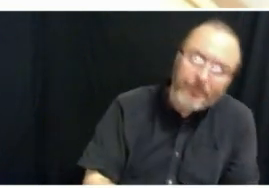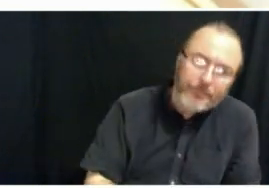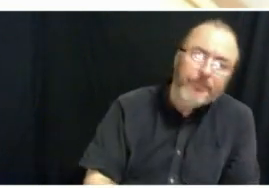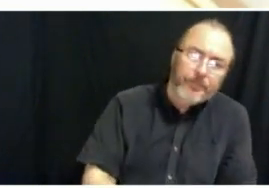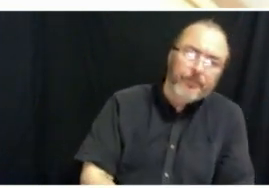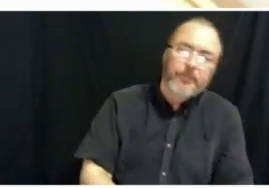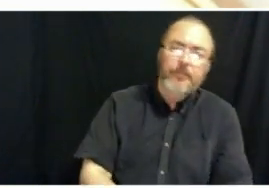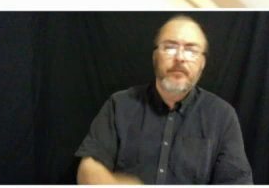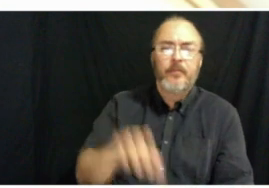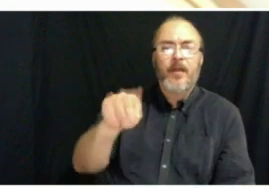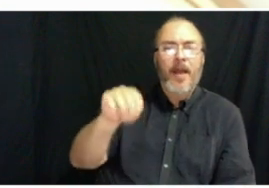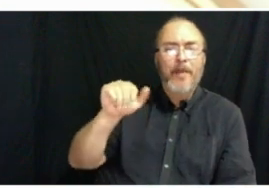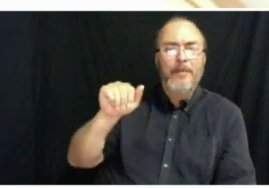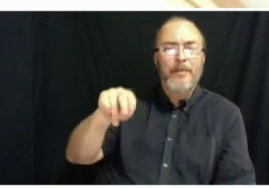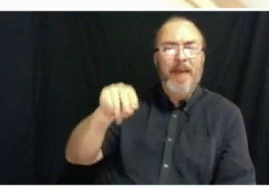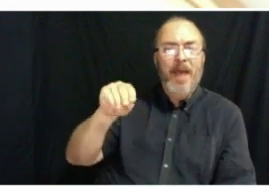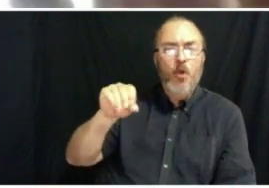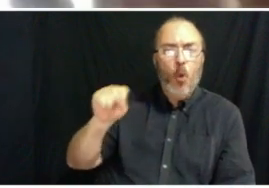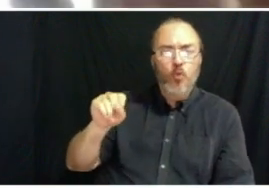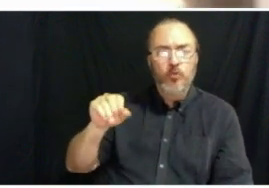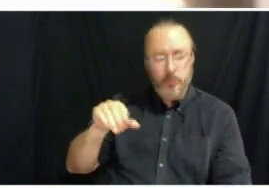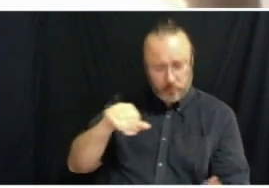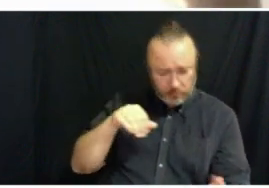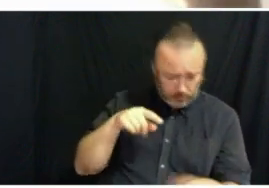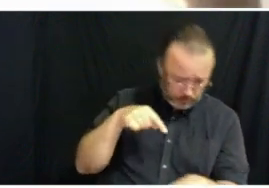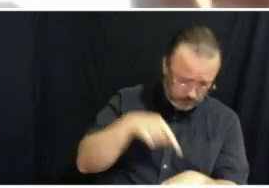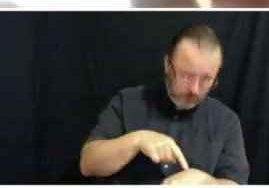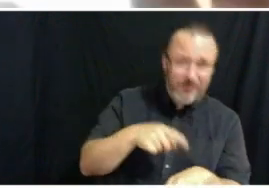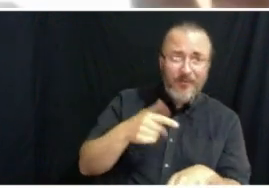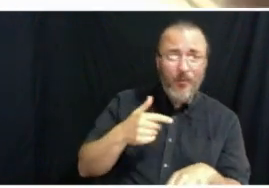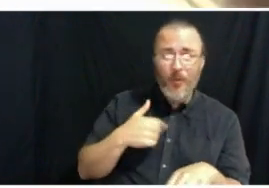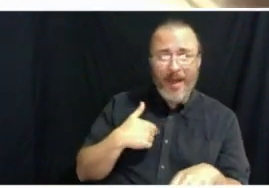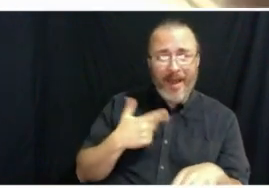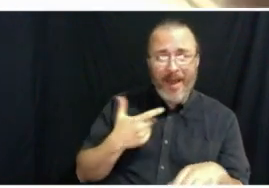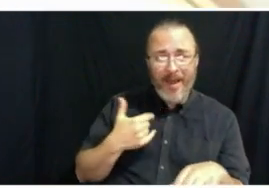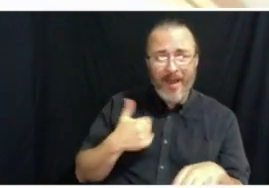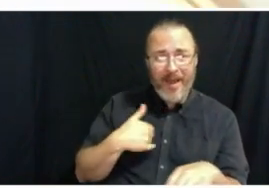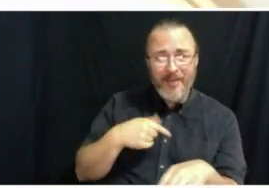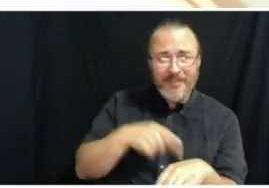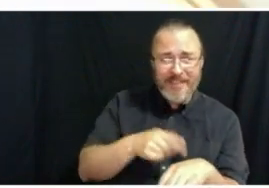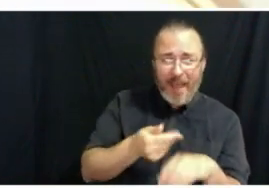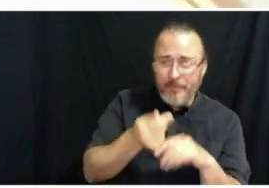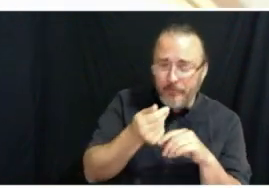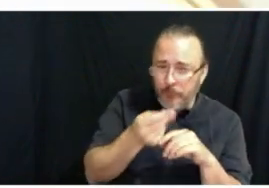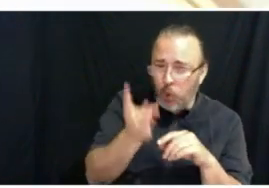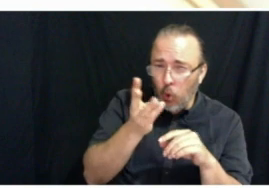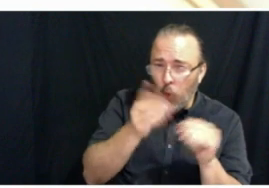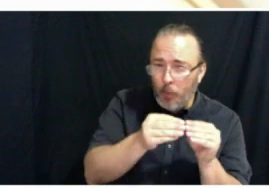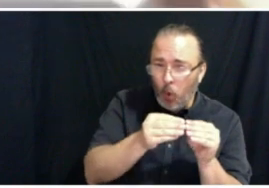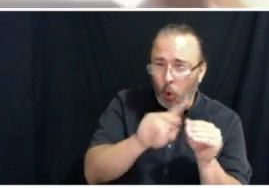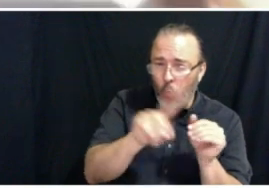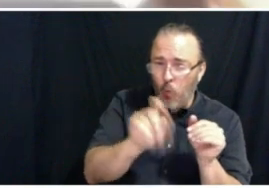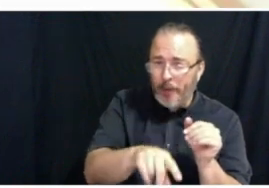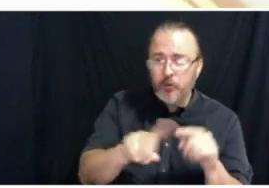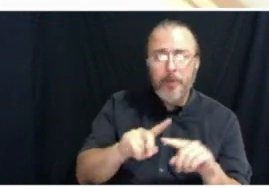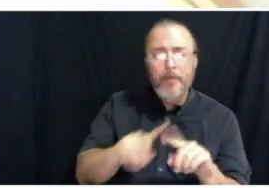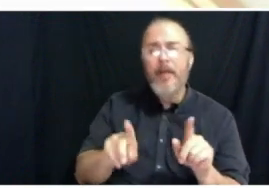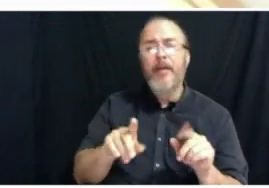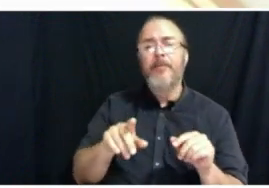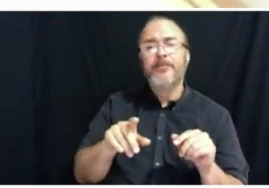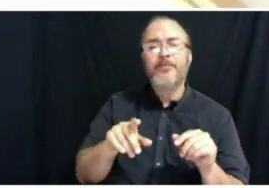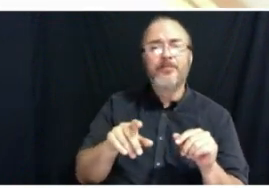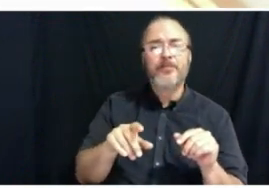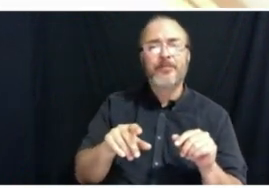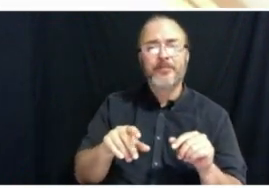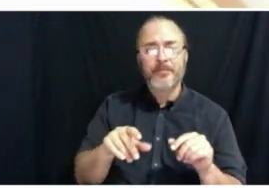Manos, and so we're coming down. We don't have time we just have time for a couple more questions, and we will ask them to